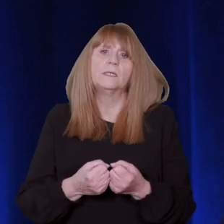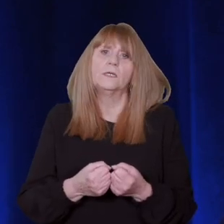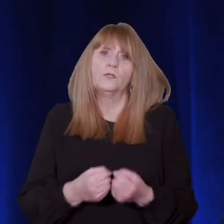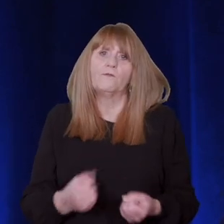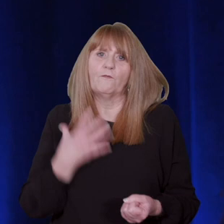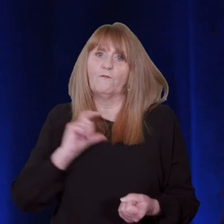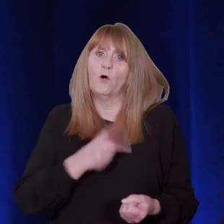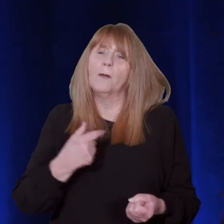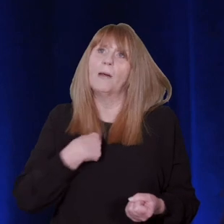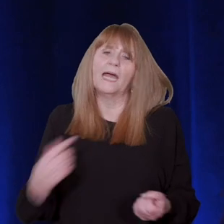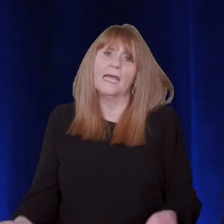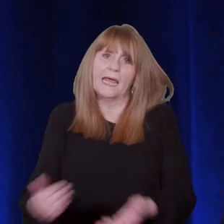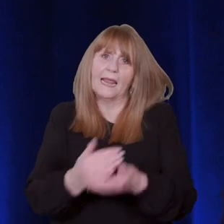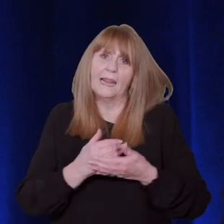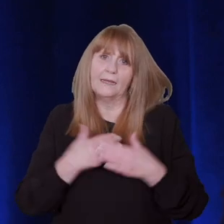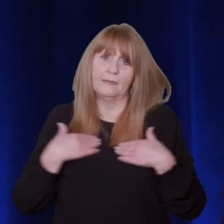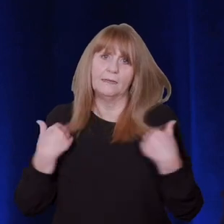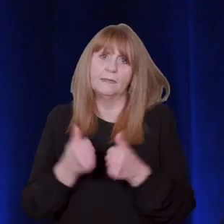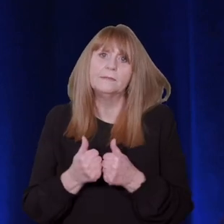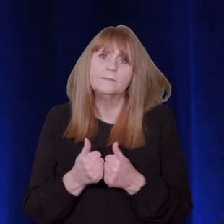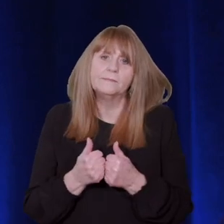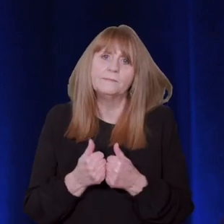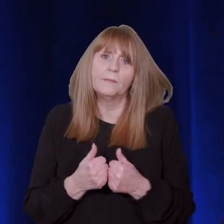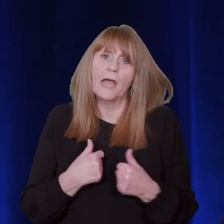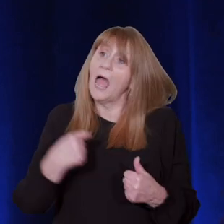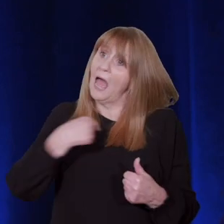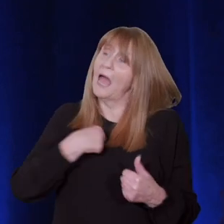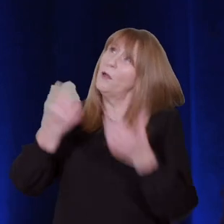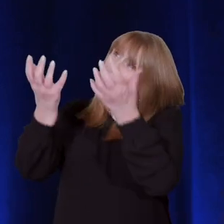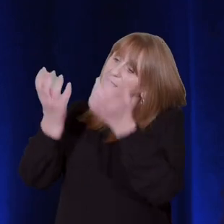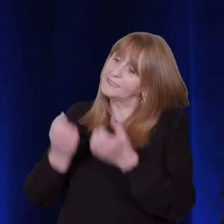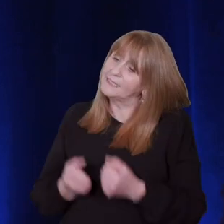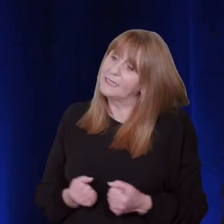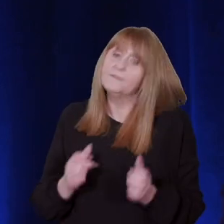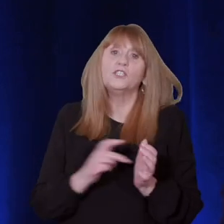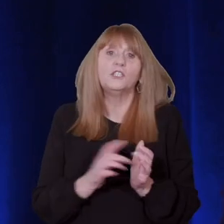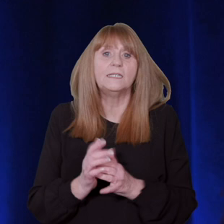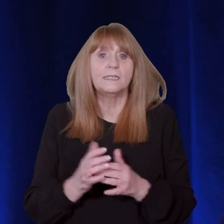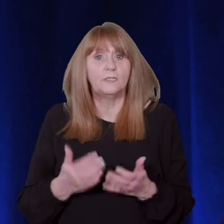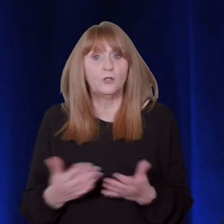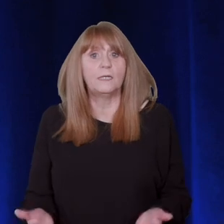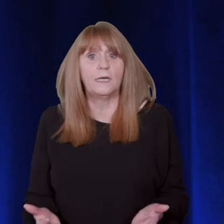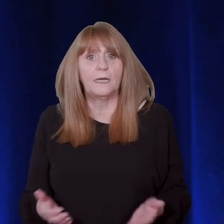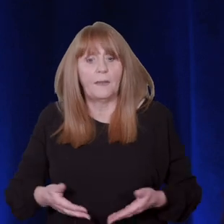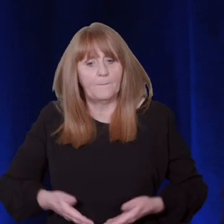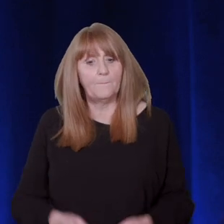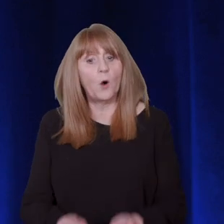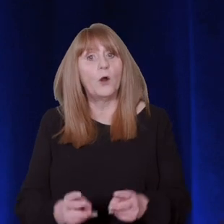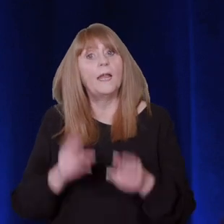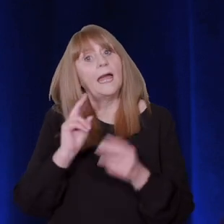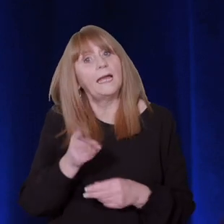healing. I receive Jesus today. I'm born again. Thank you, Father